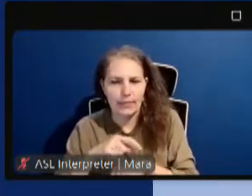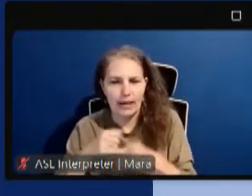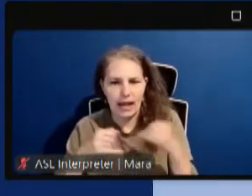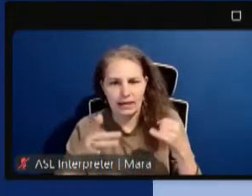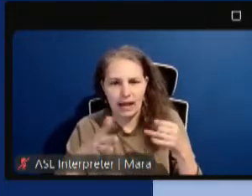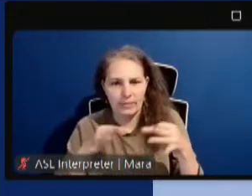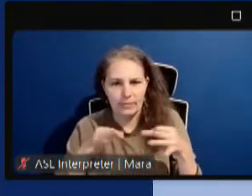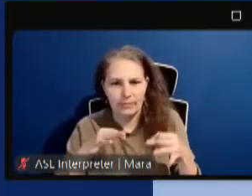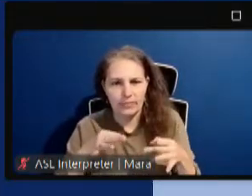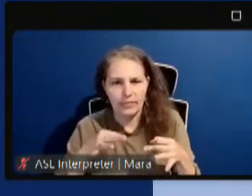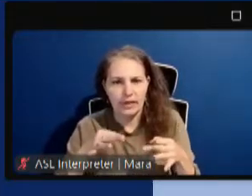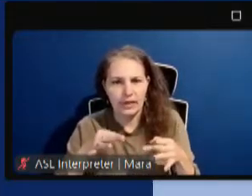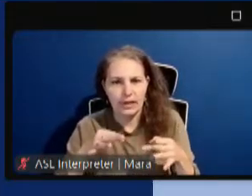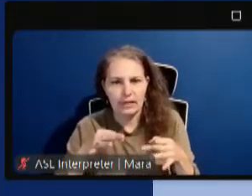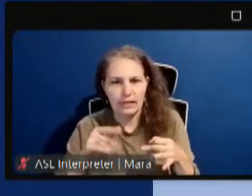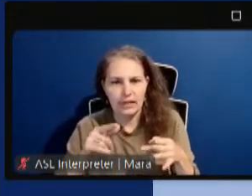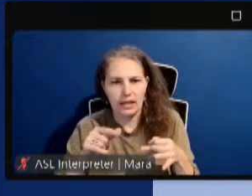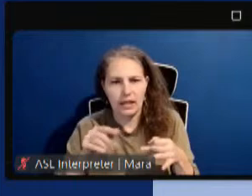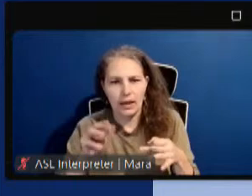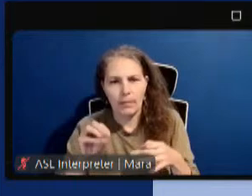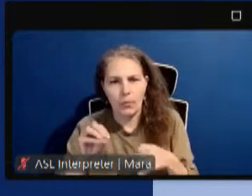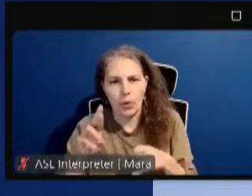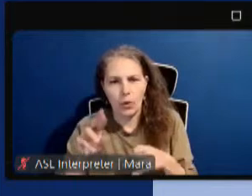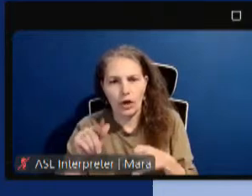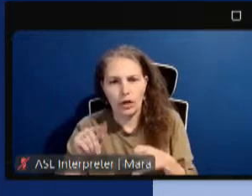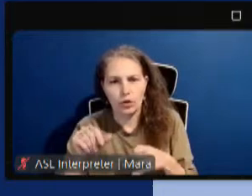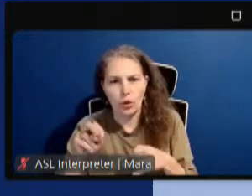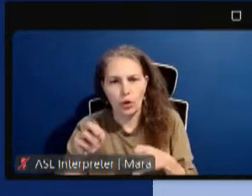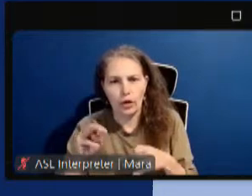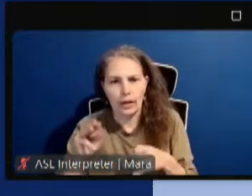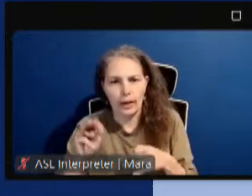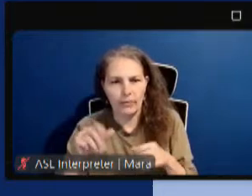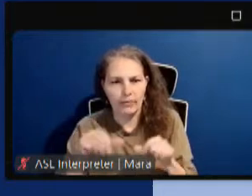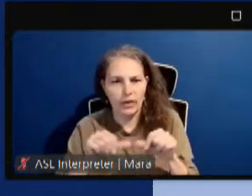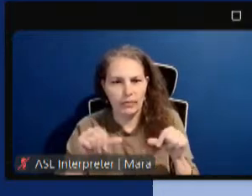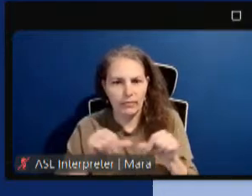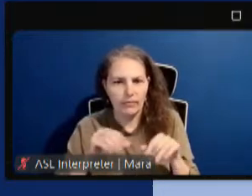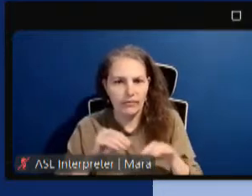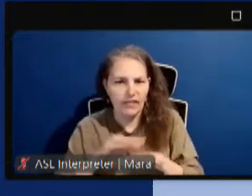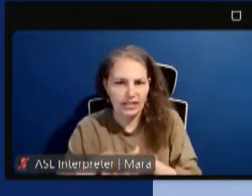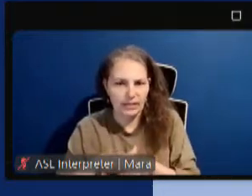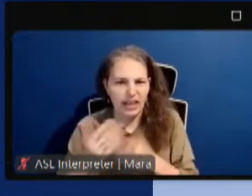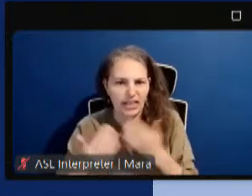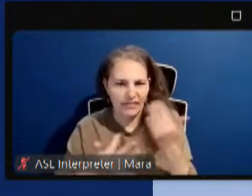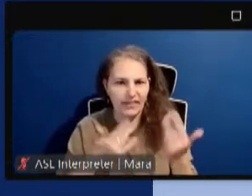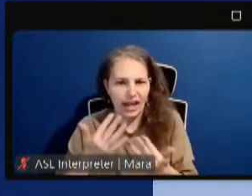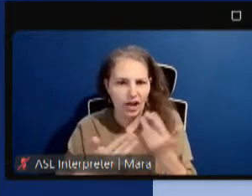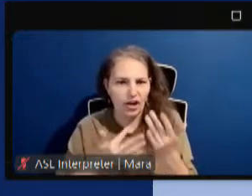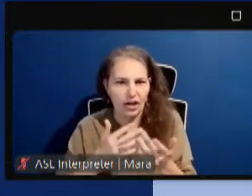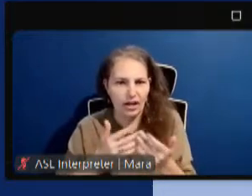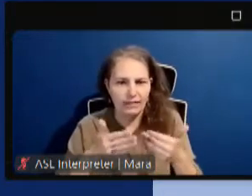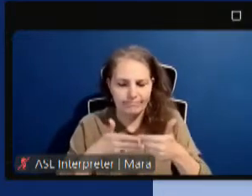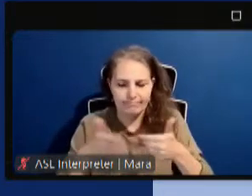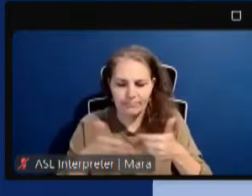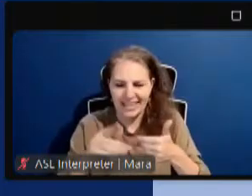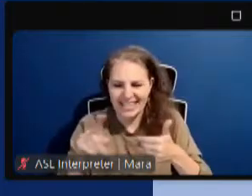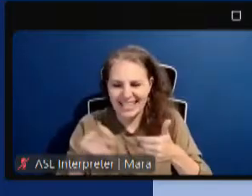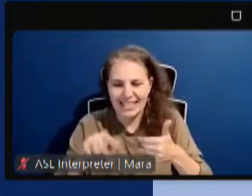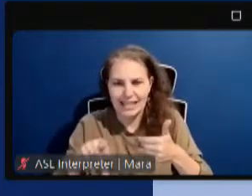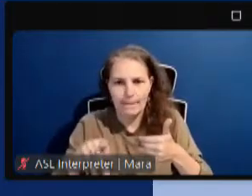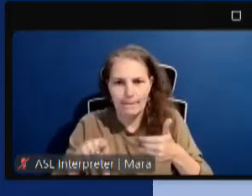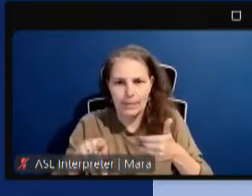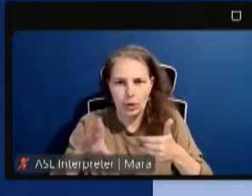in all areas affected by the fires and the adjacent zip codes that protects all homeowners from non-renewal